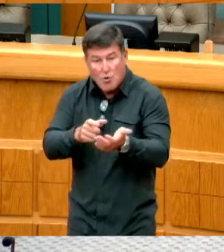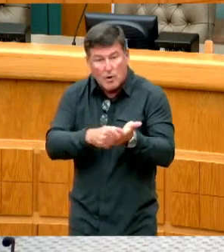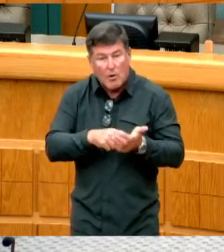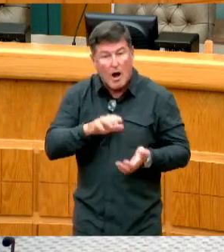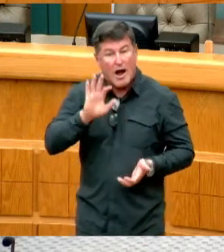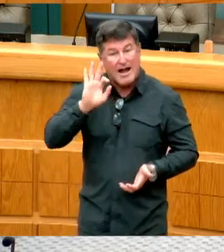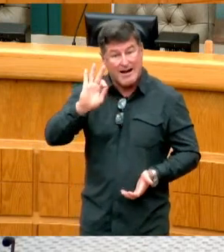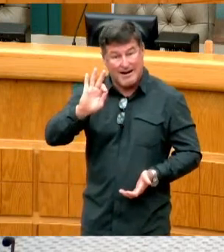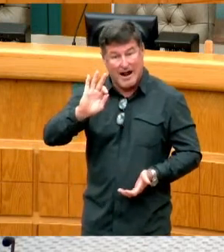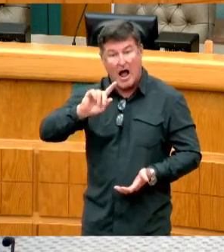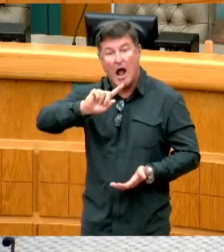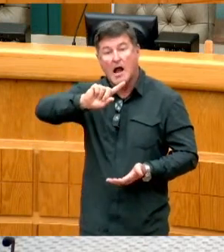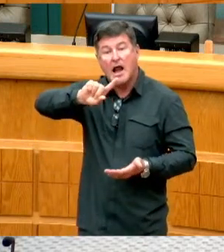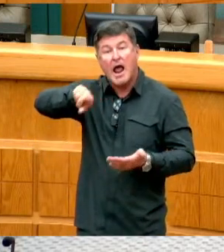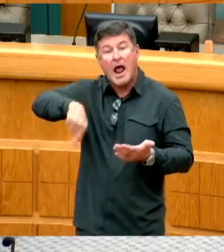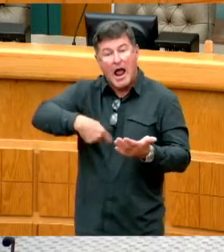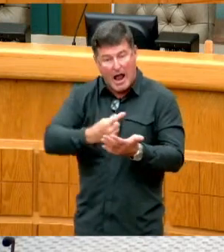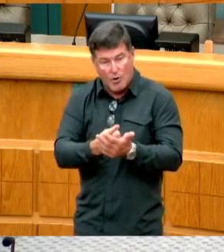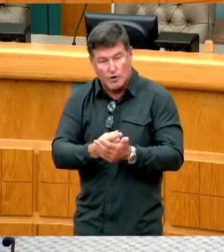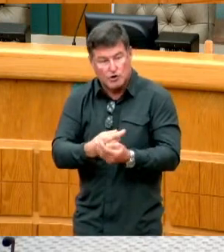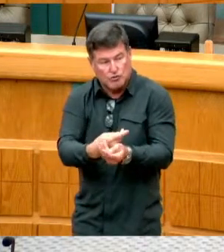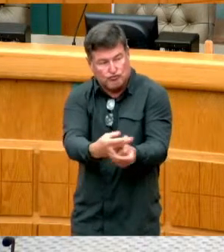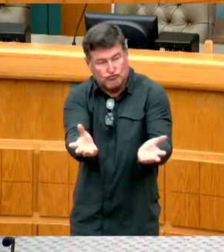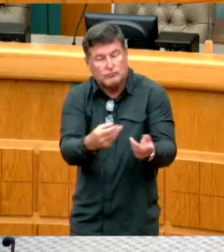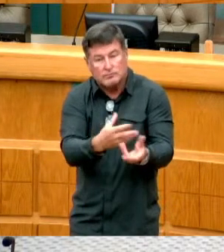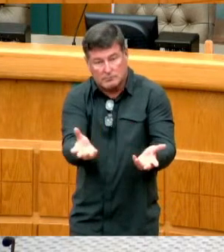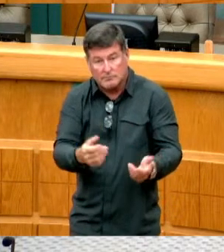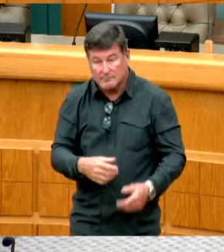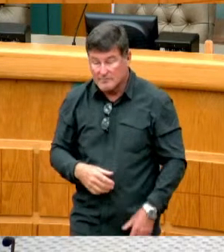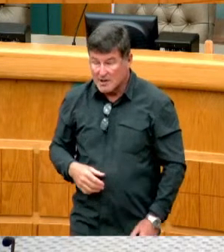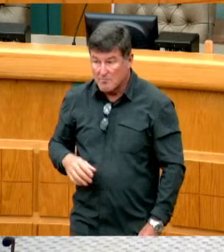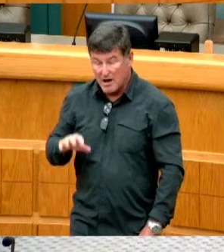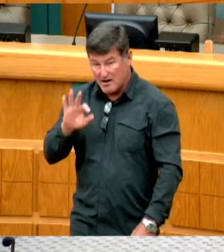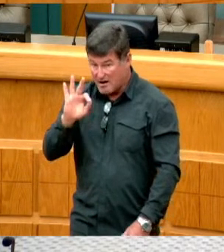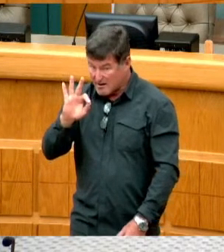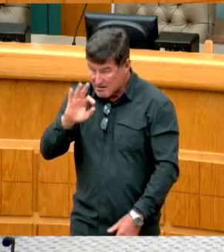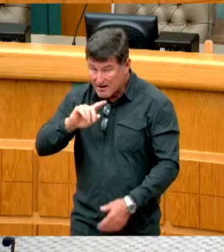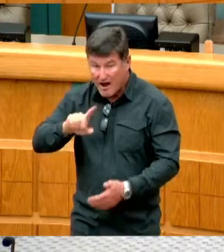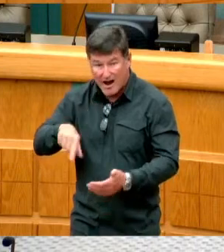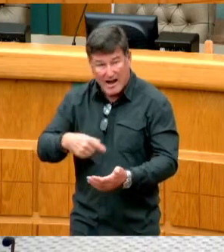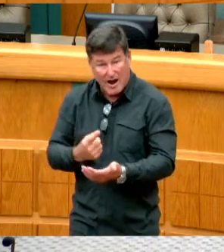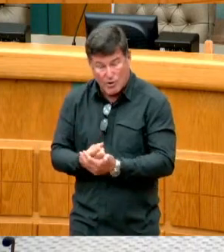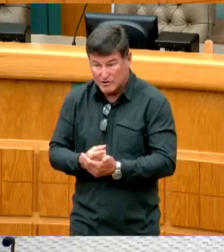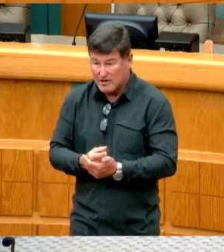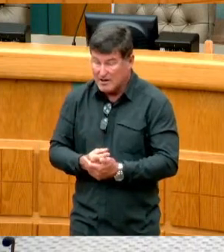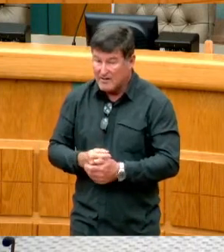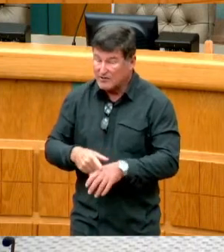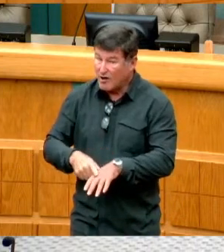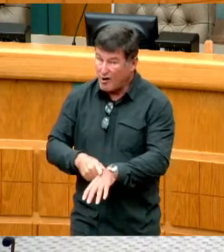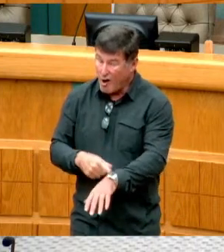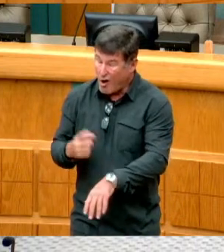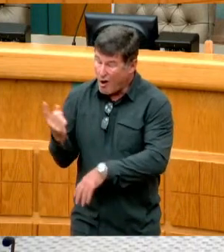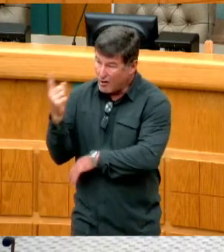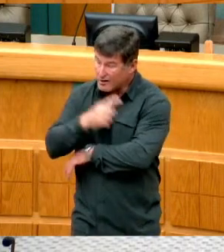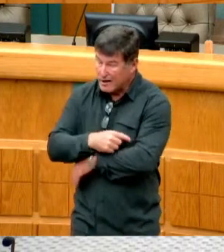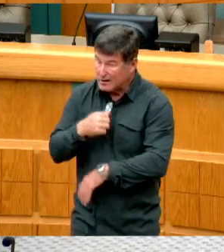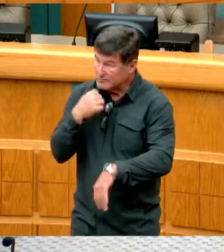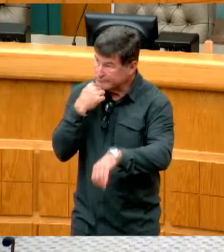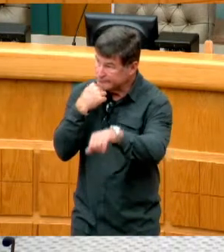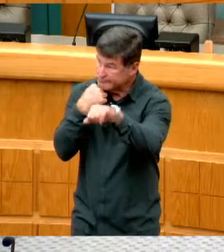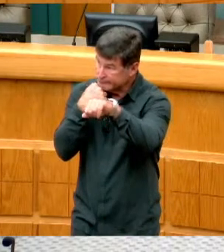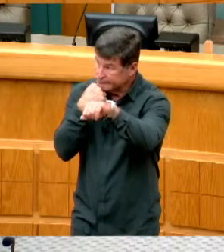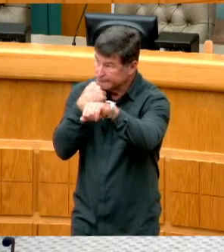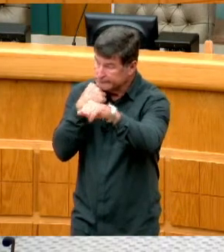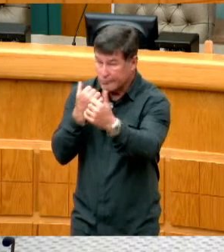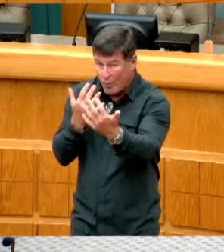many. Record time. But 9 hours is a long time if you're a number 5,000. I want you to know that